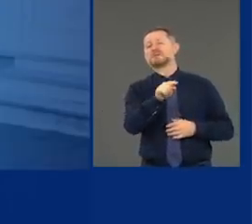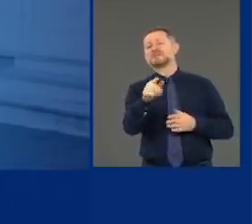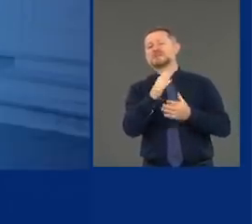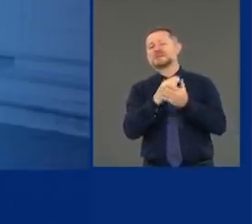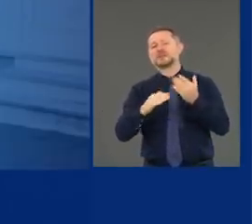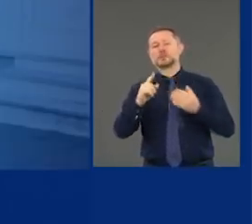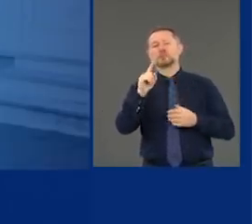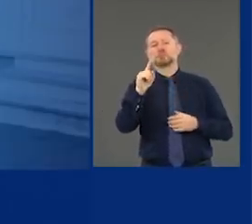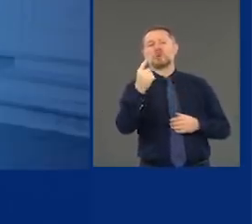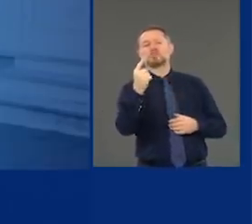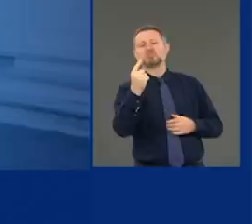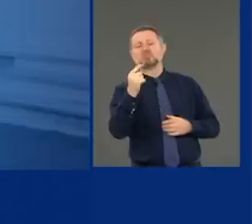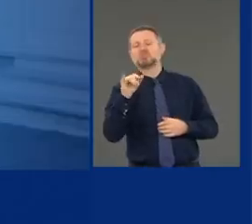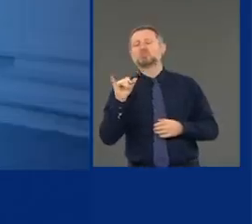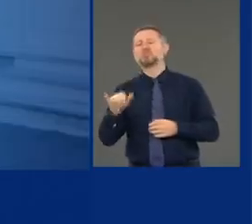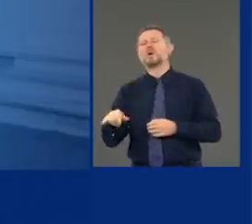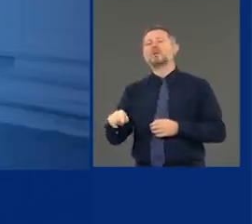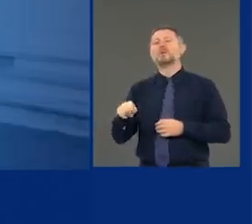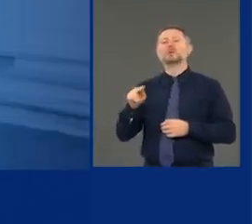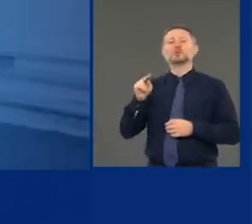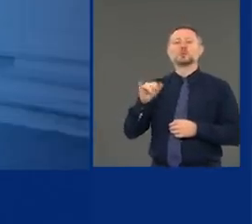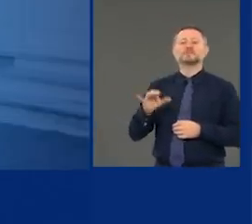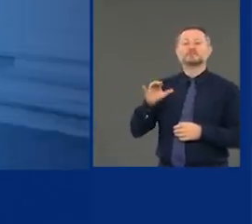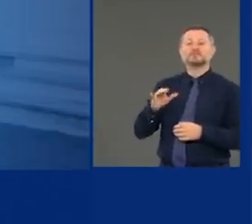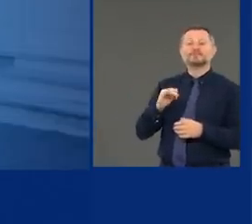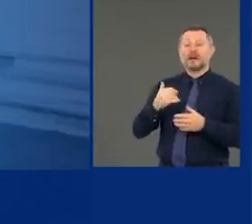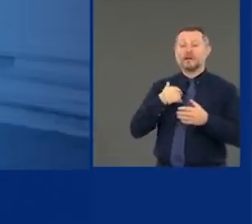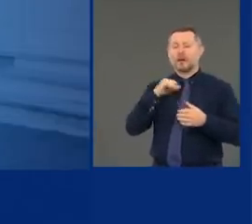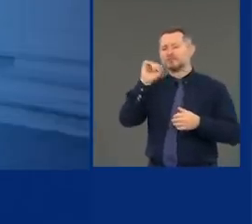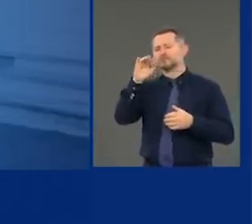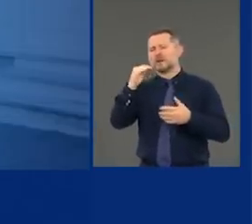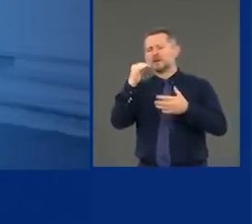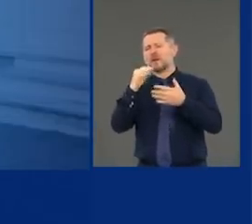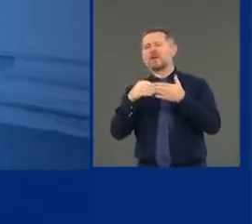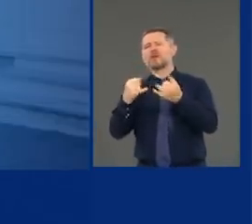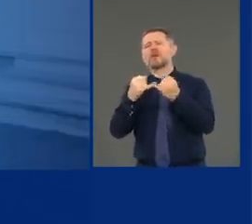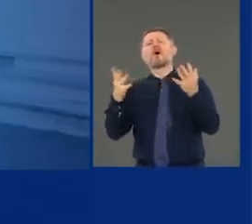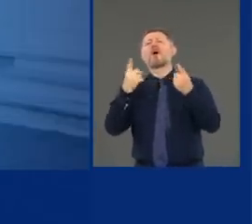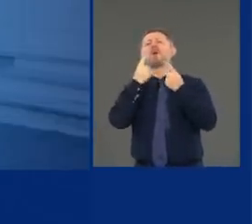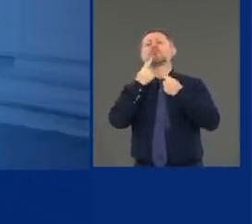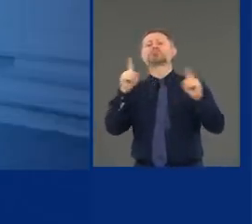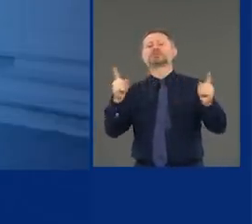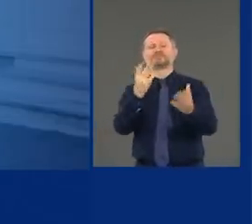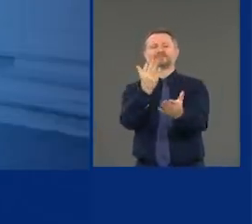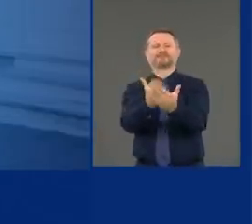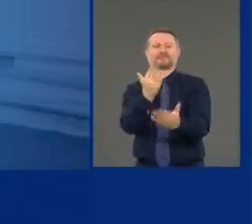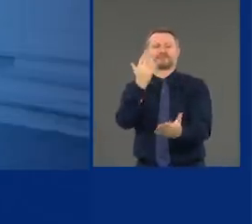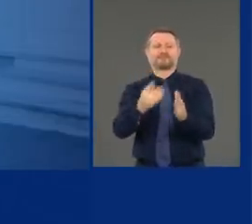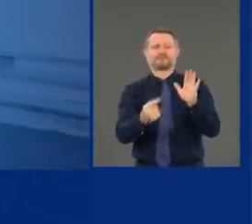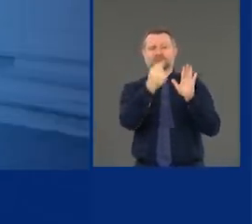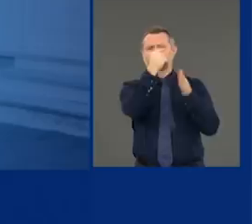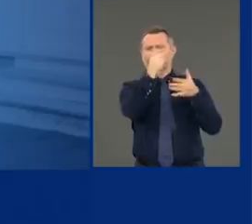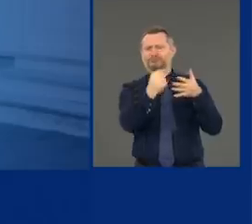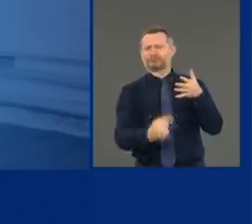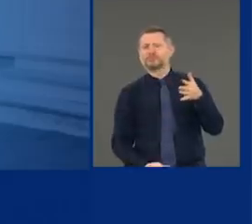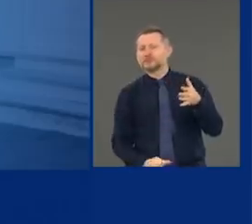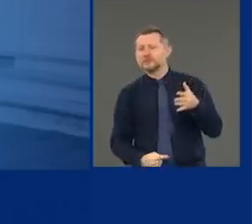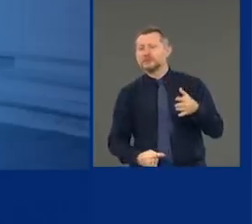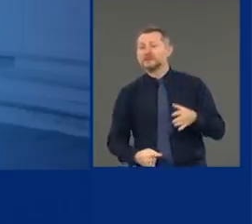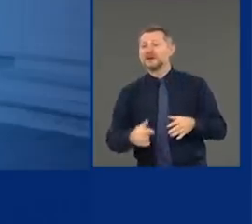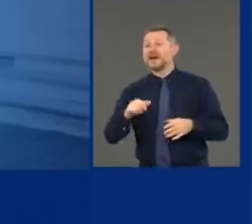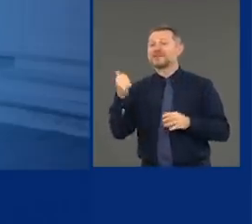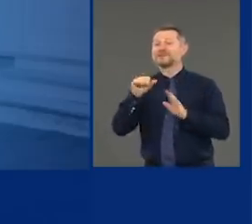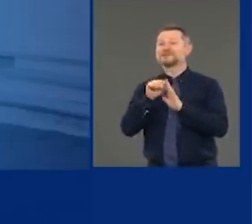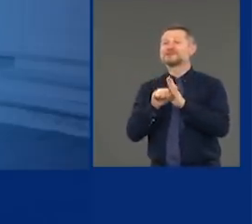store shopping is. These guidelines work. They have been enacted in every other region in